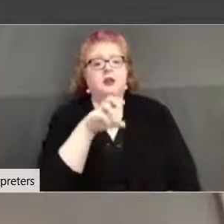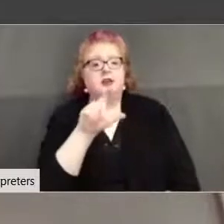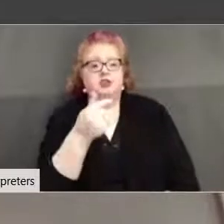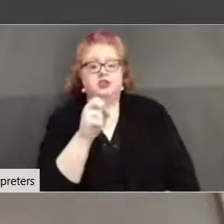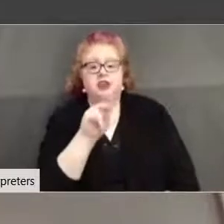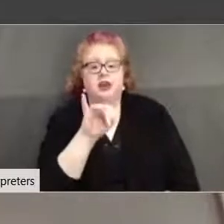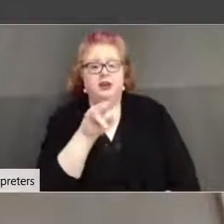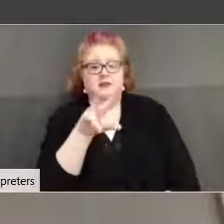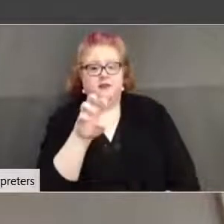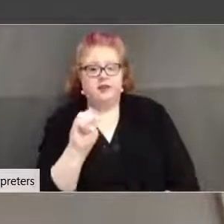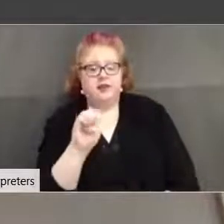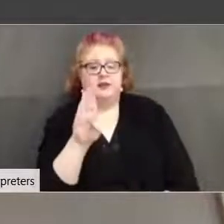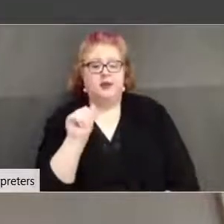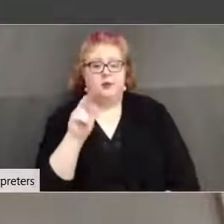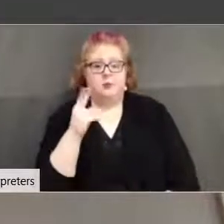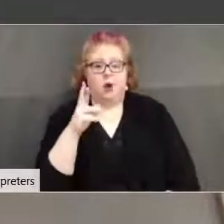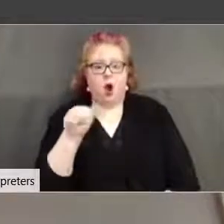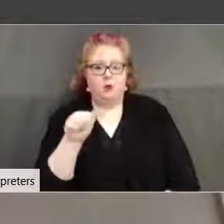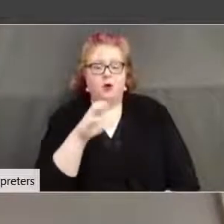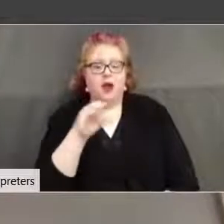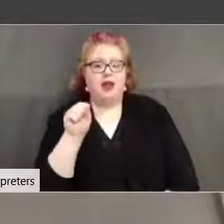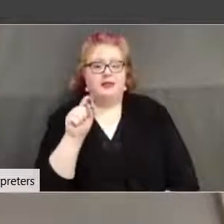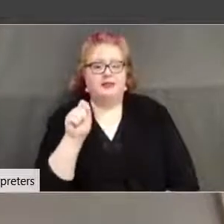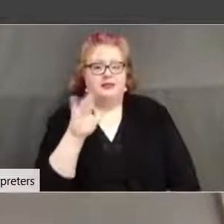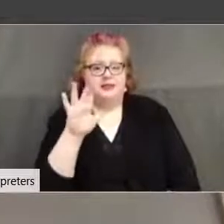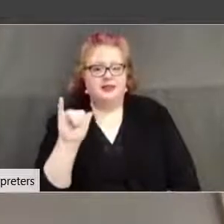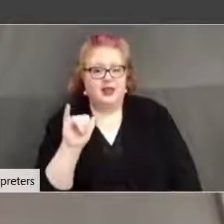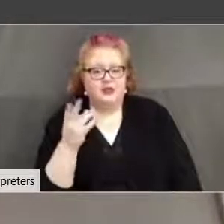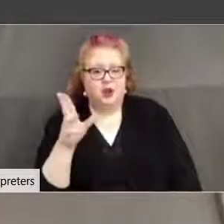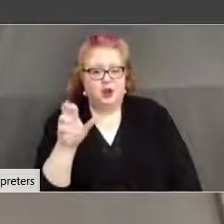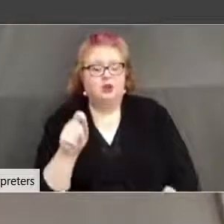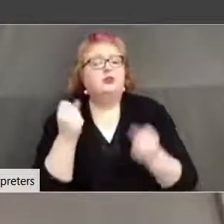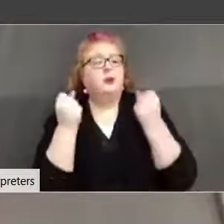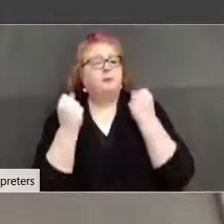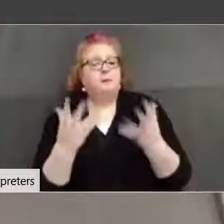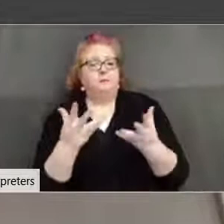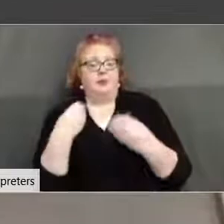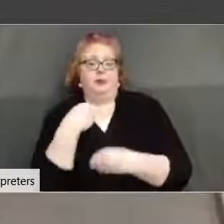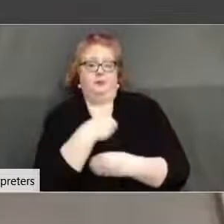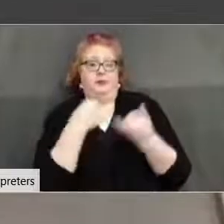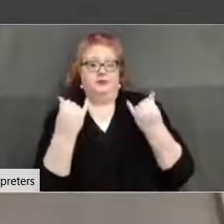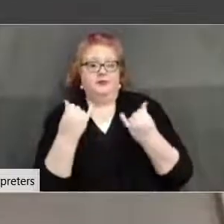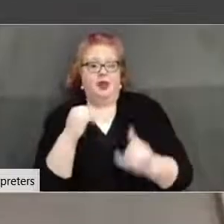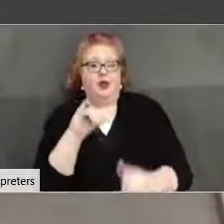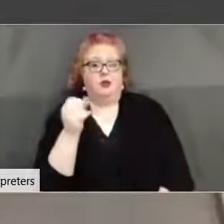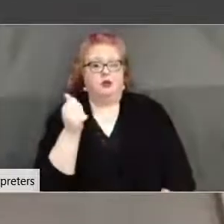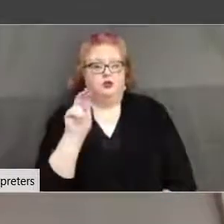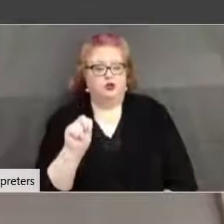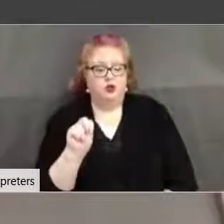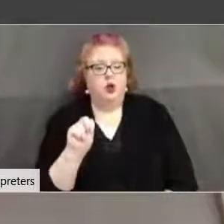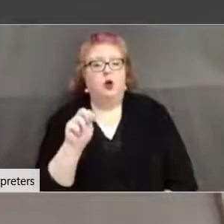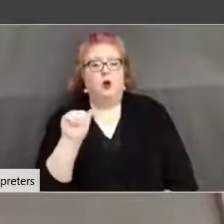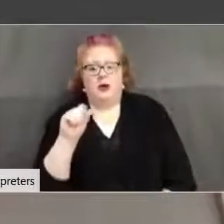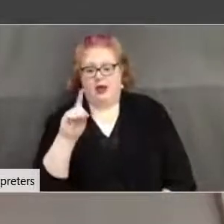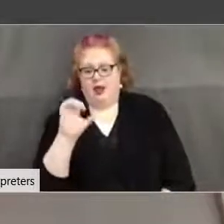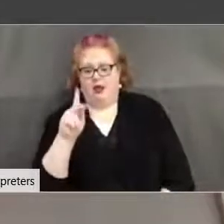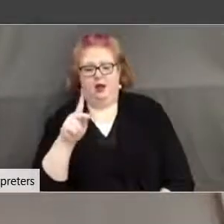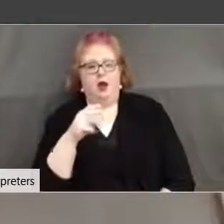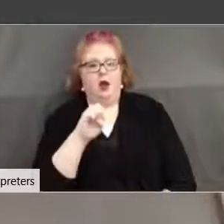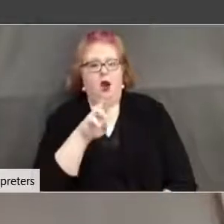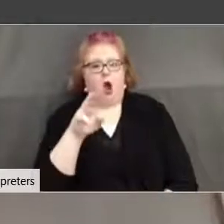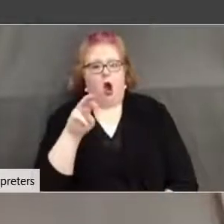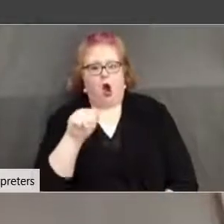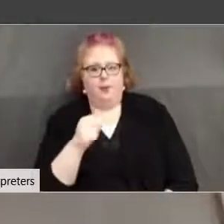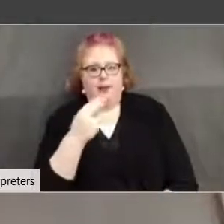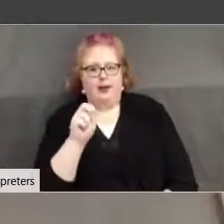and Stacy Hurst, as well as current members, Directors Joan Adcock, Irma Hendricks, Kathy Peck, Kathy